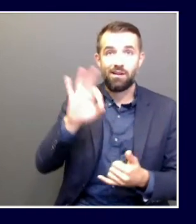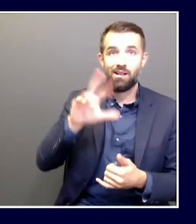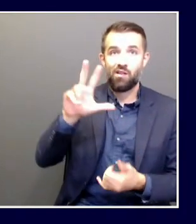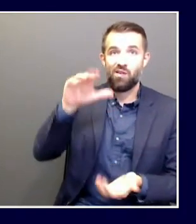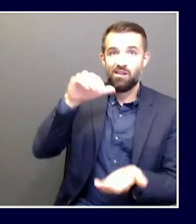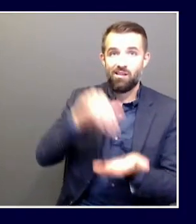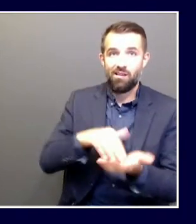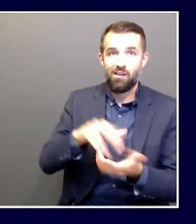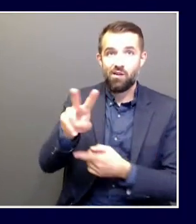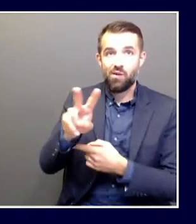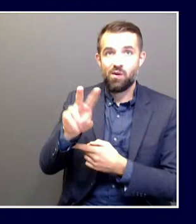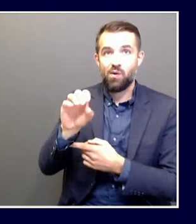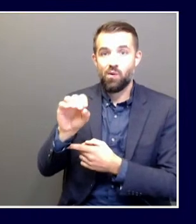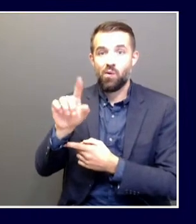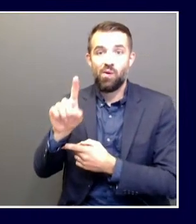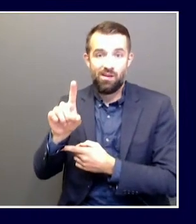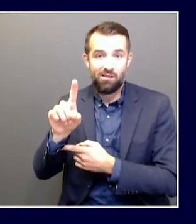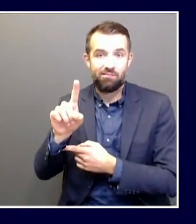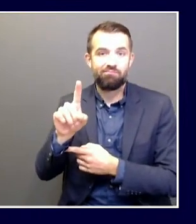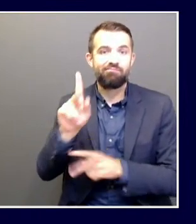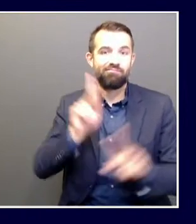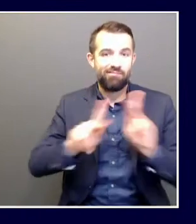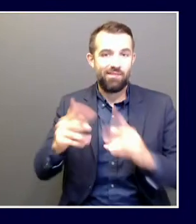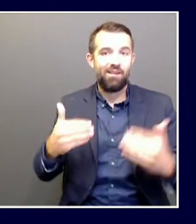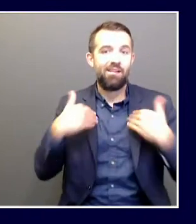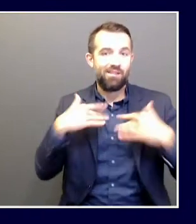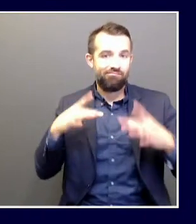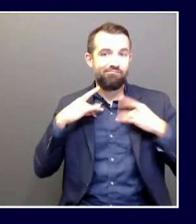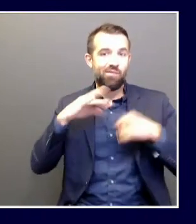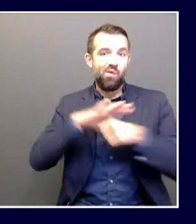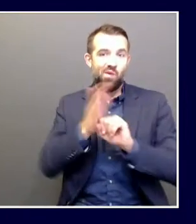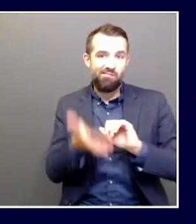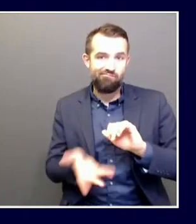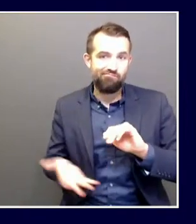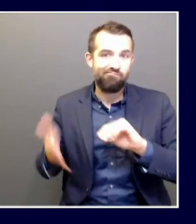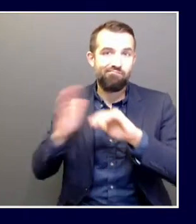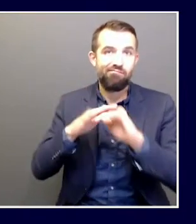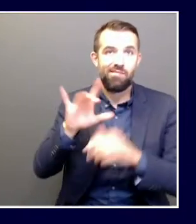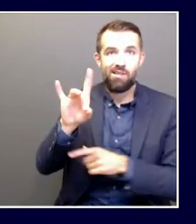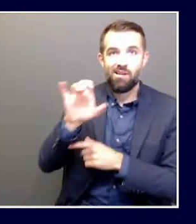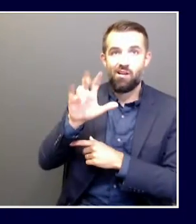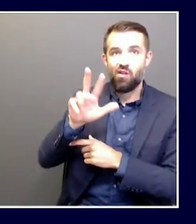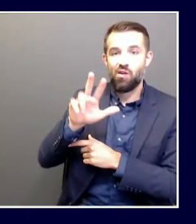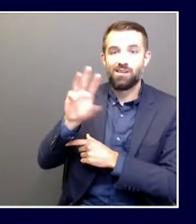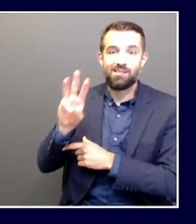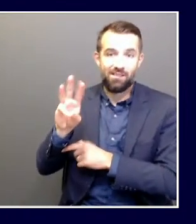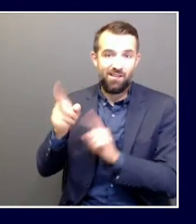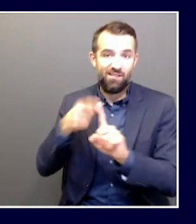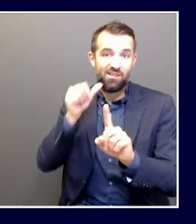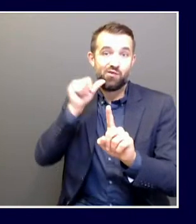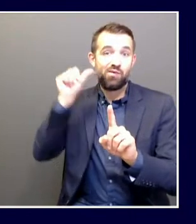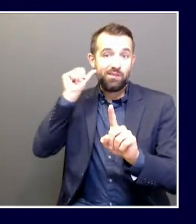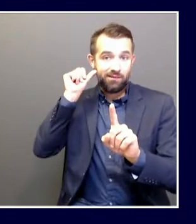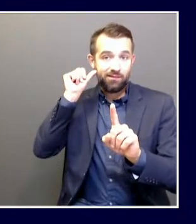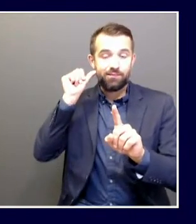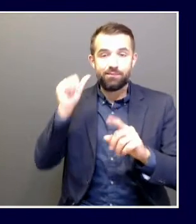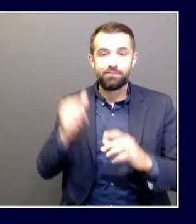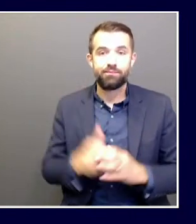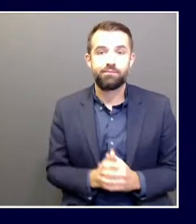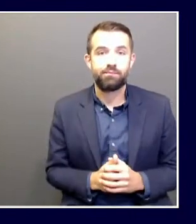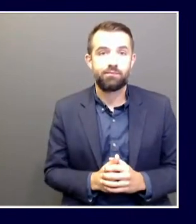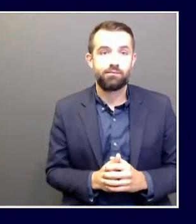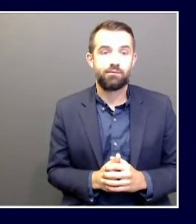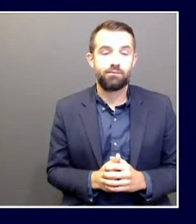93,201 cases of COVID-19, an increase of 836 cases since yesterday. In terms